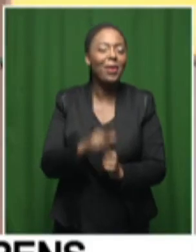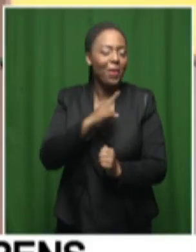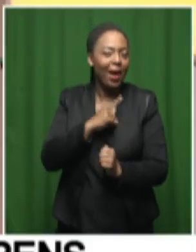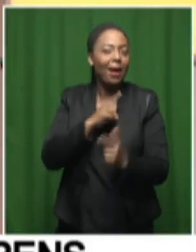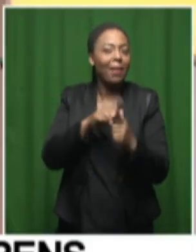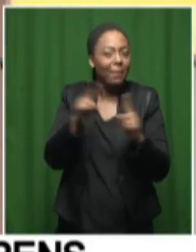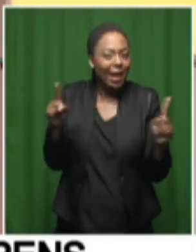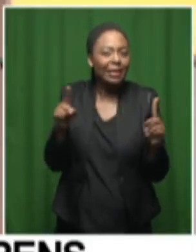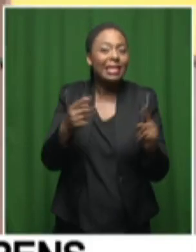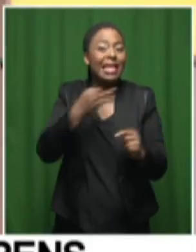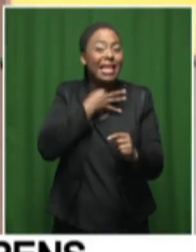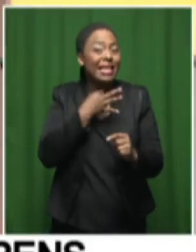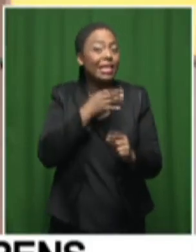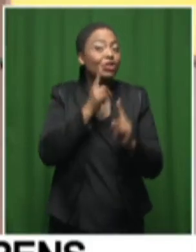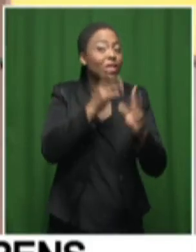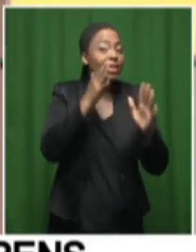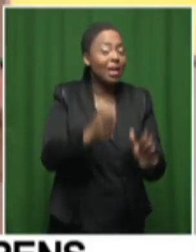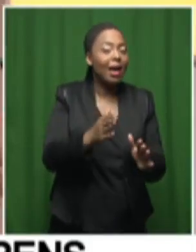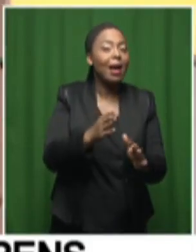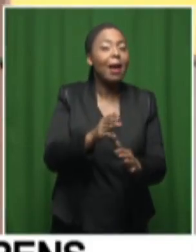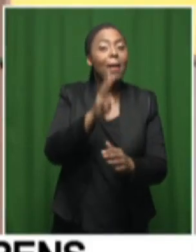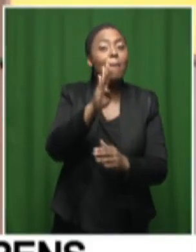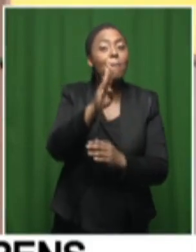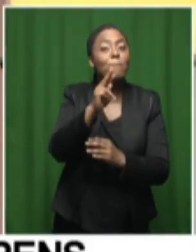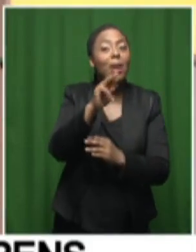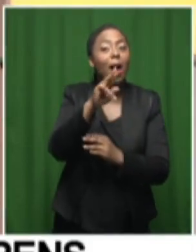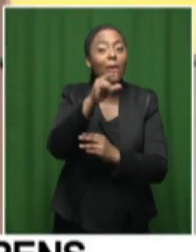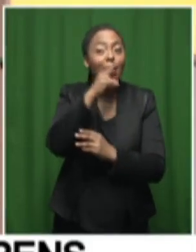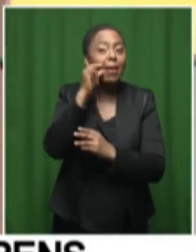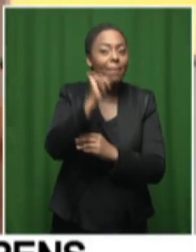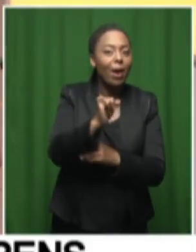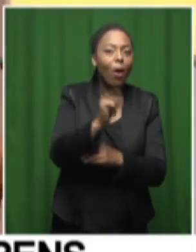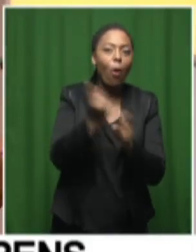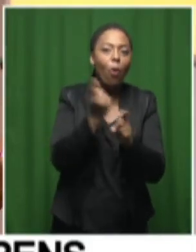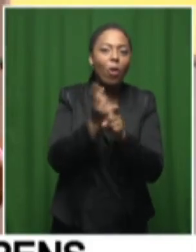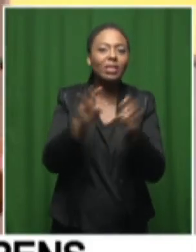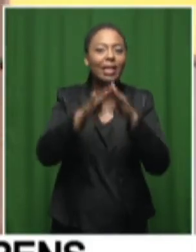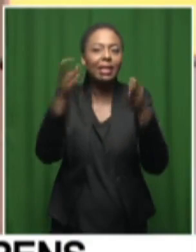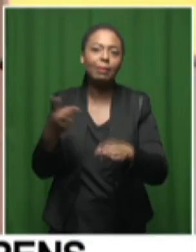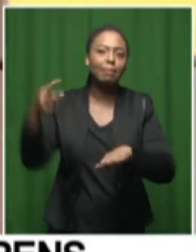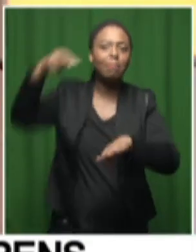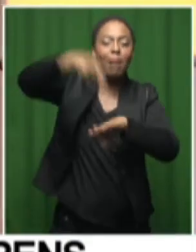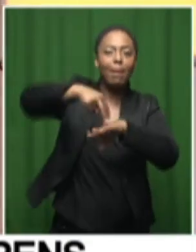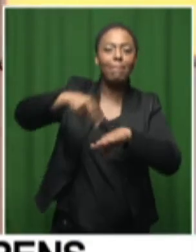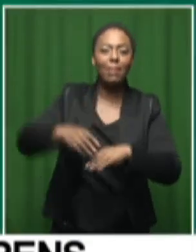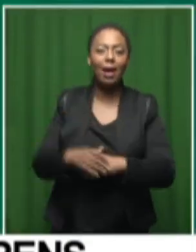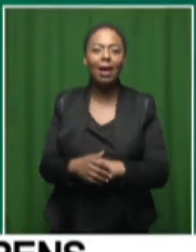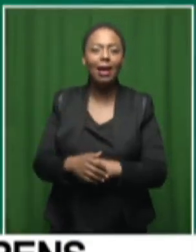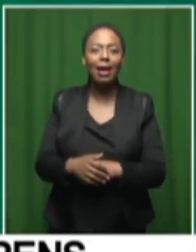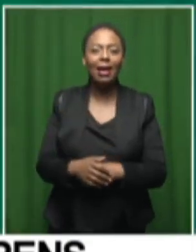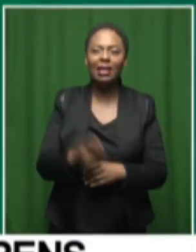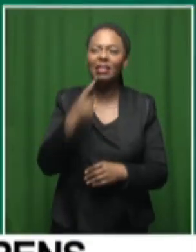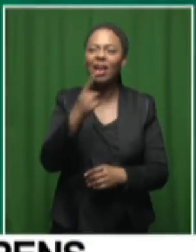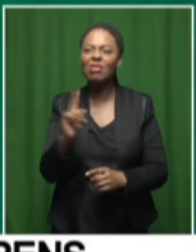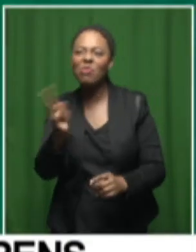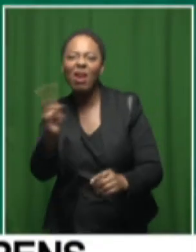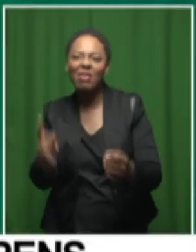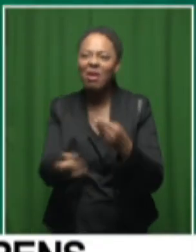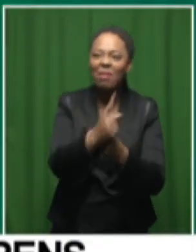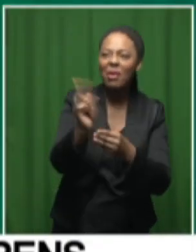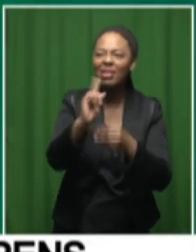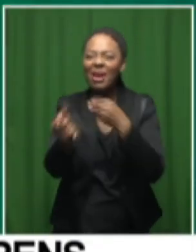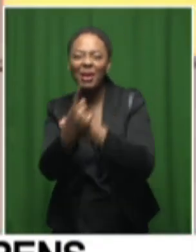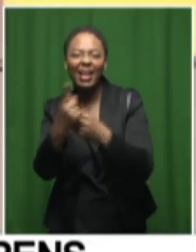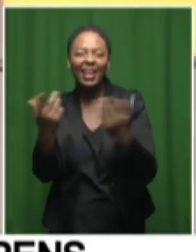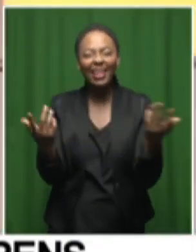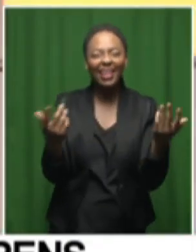because my English teacher, Mrs. Brown, used to stand up sometimes on a desk and start a Macbeth monologue and you're like, skip on, you know, like what's